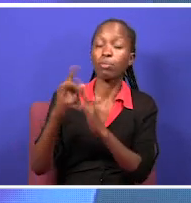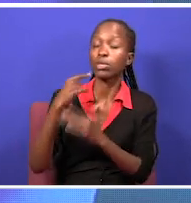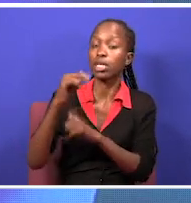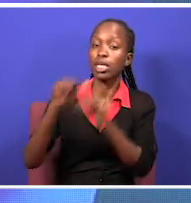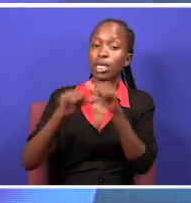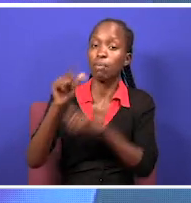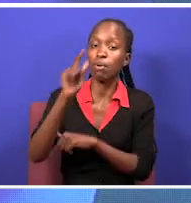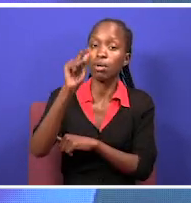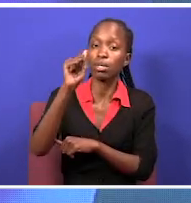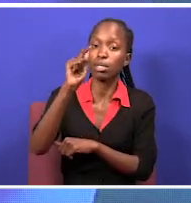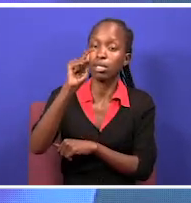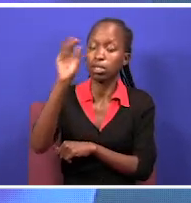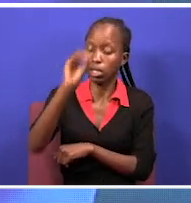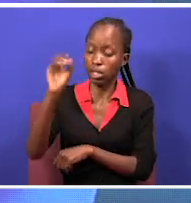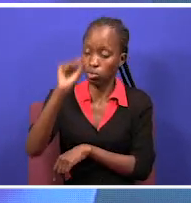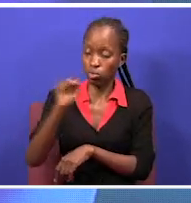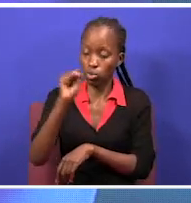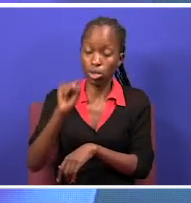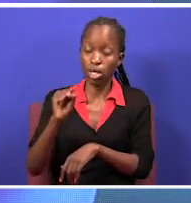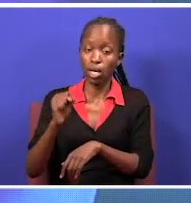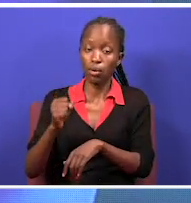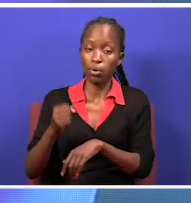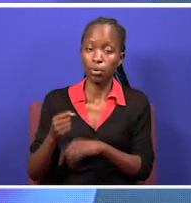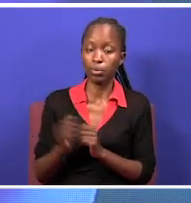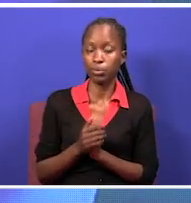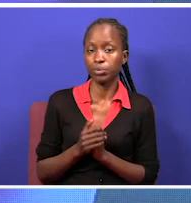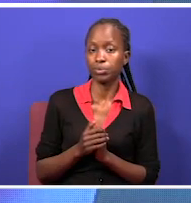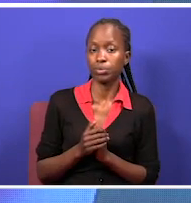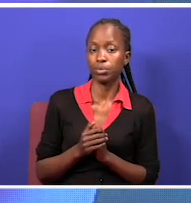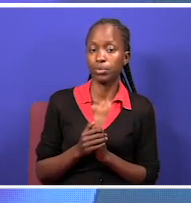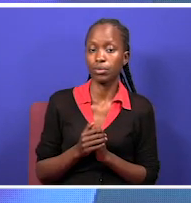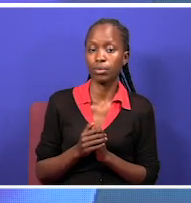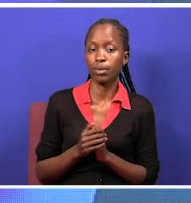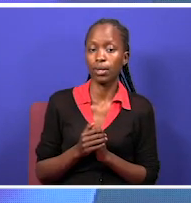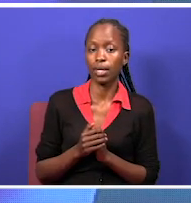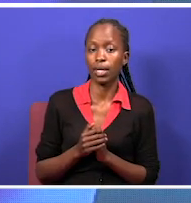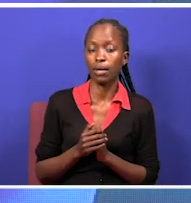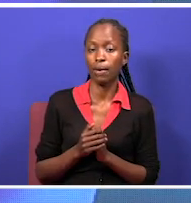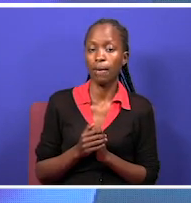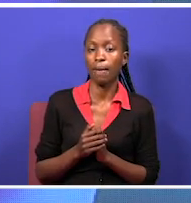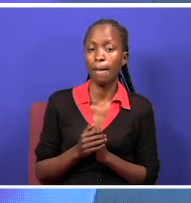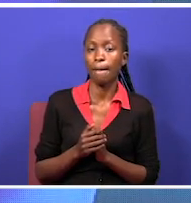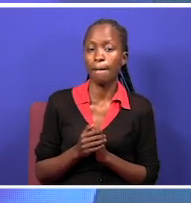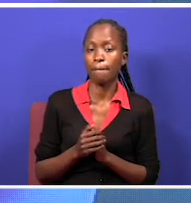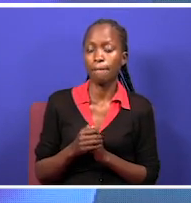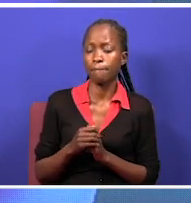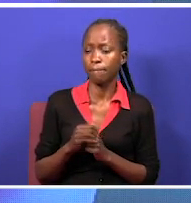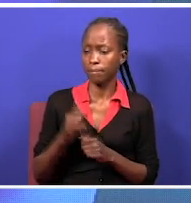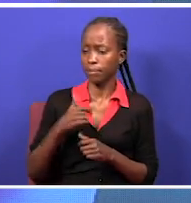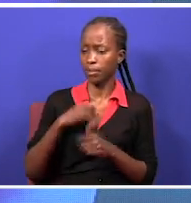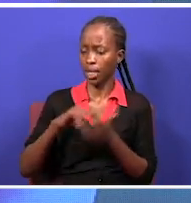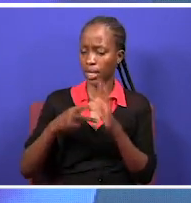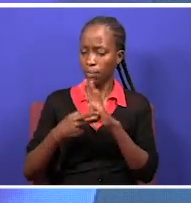about tattooing our body, about markings on our bodies. I don't mean that